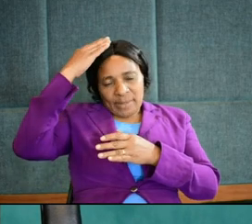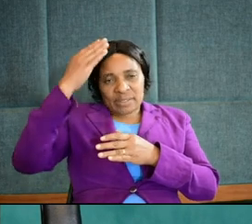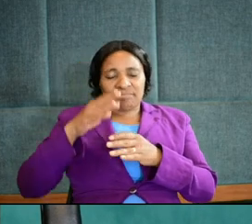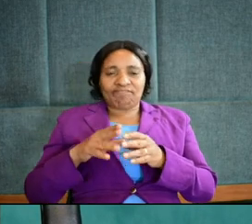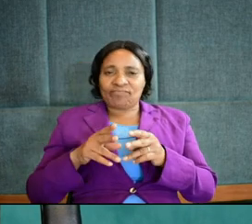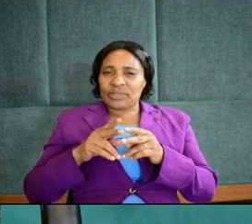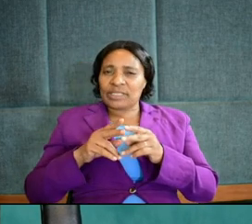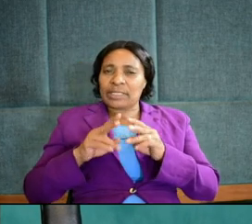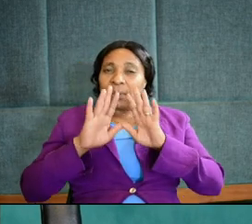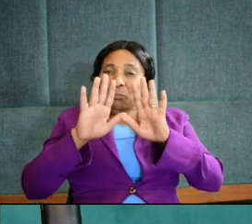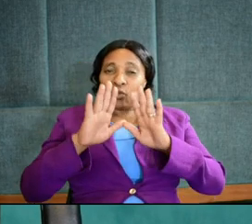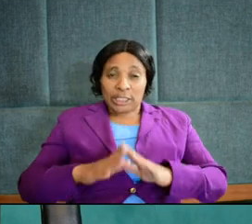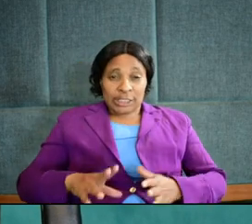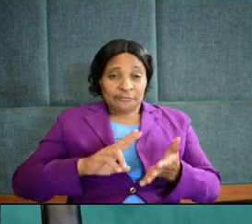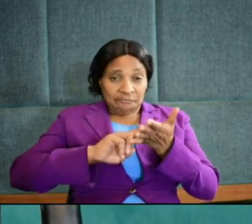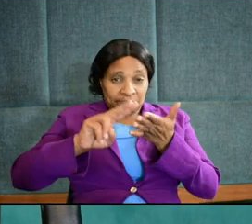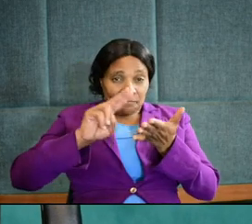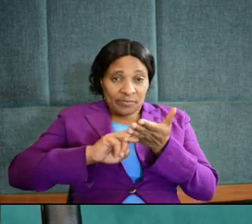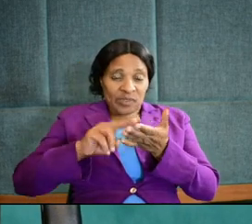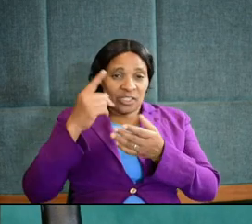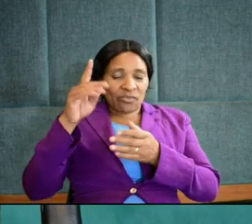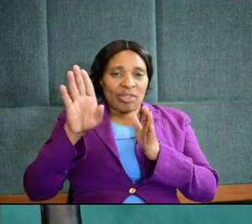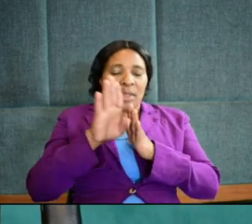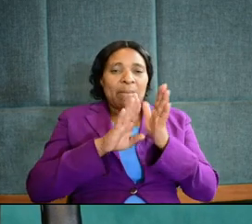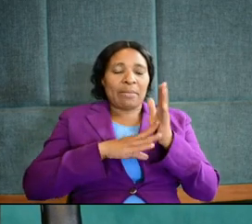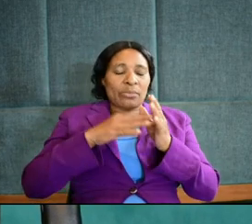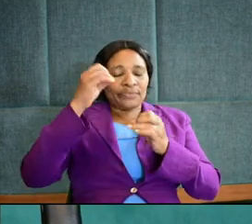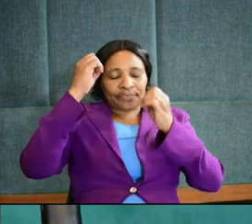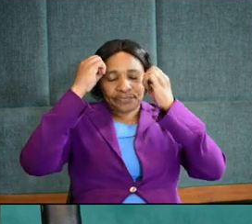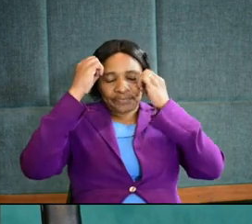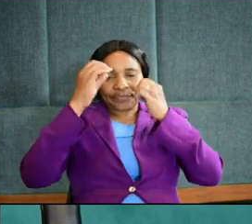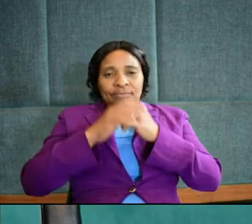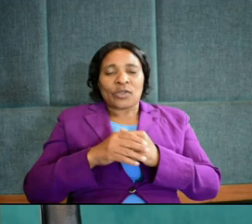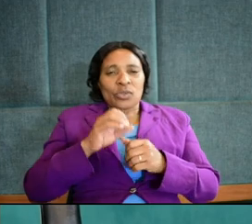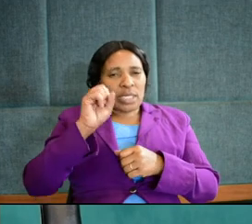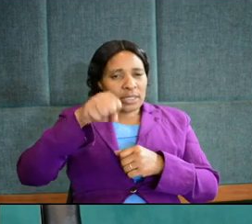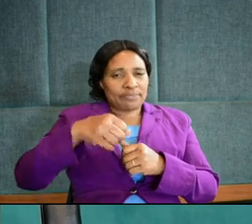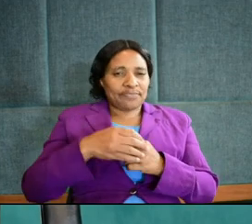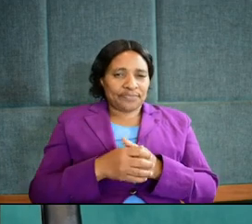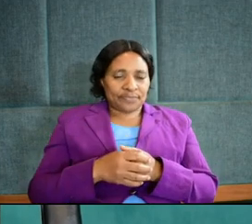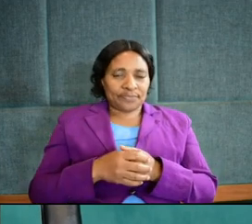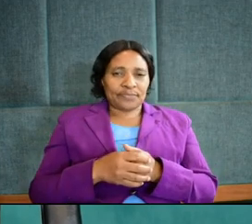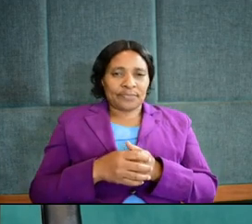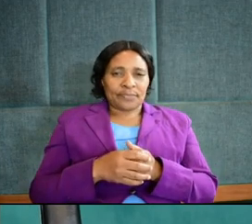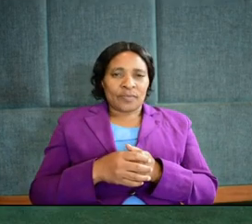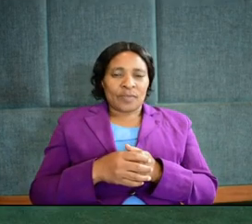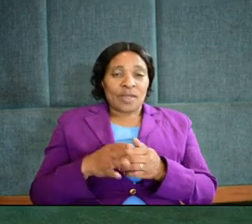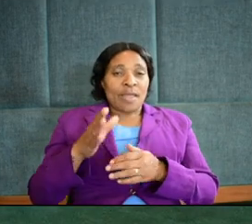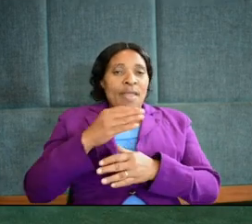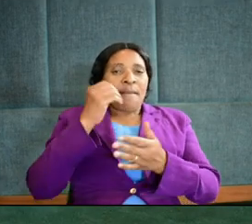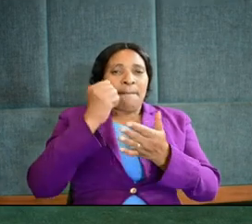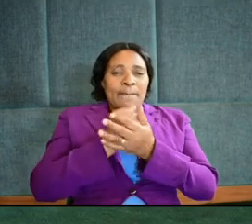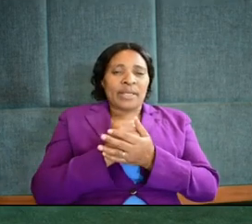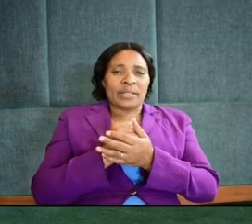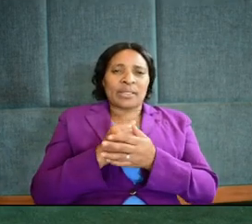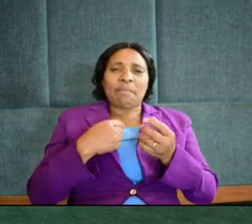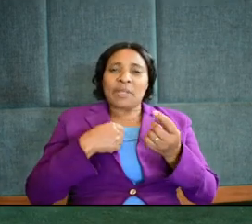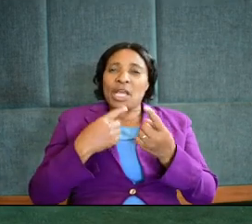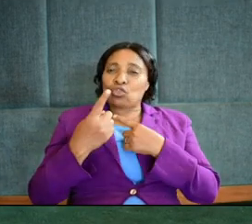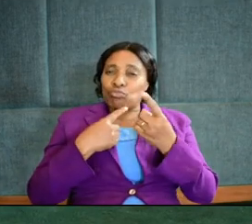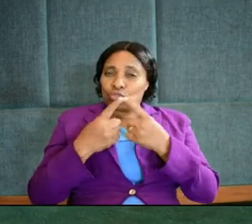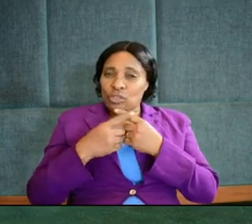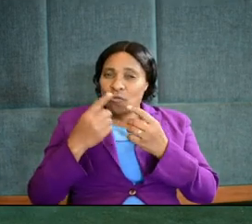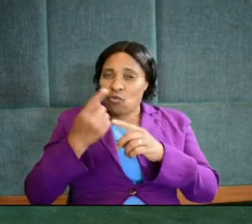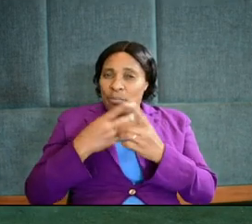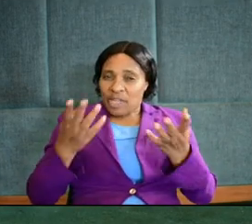key text for the Bible study. Yes. Amen. I'll just pick up on the